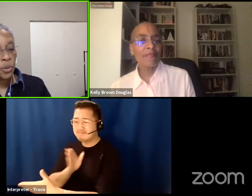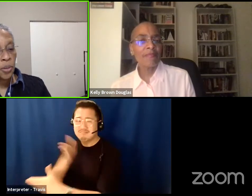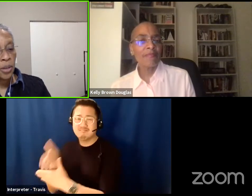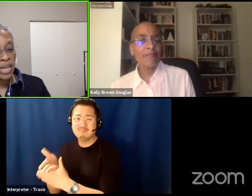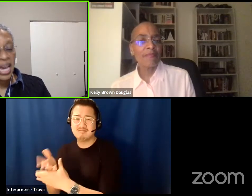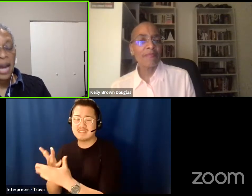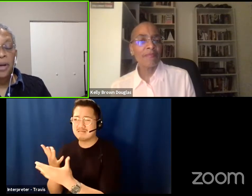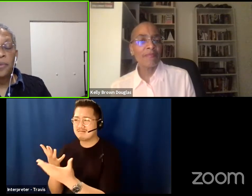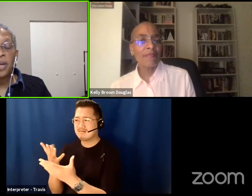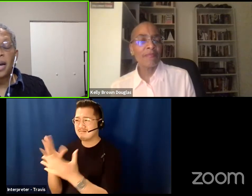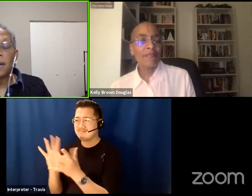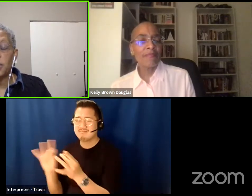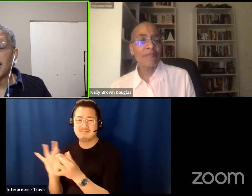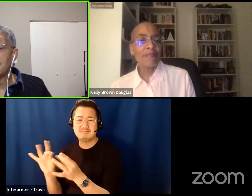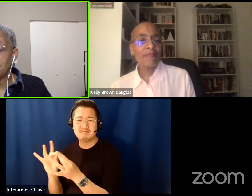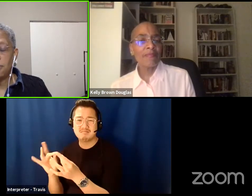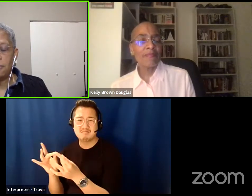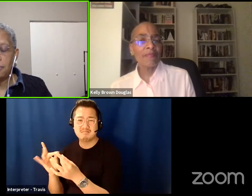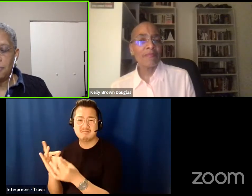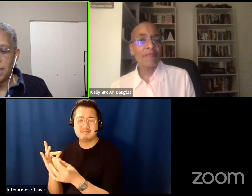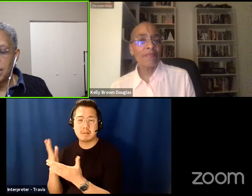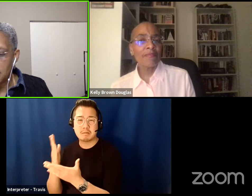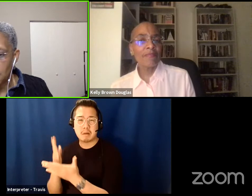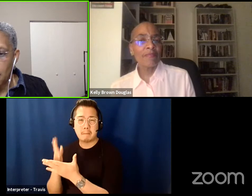and to carry